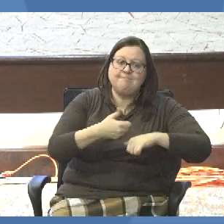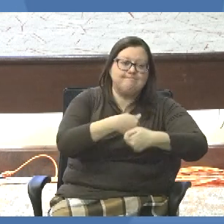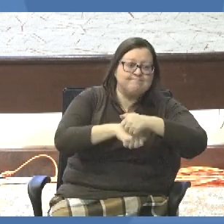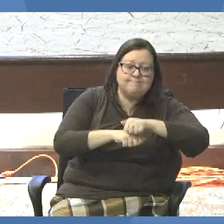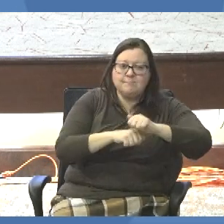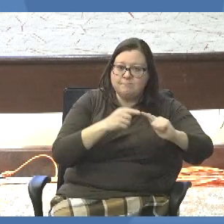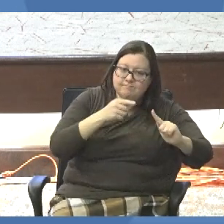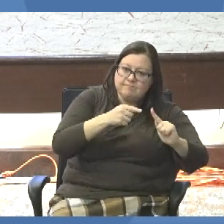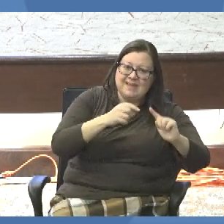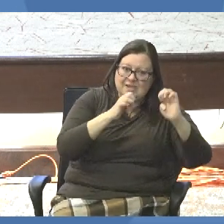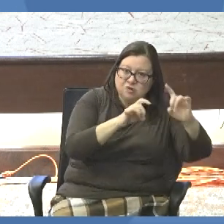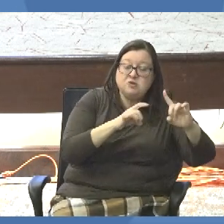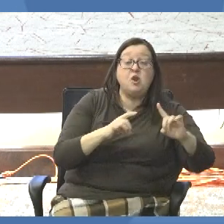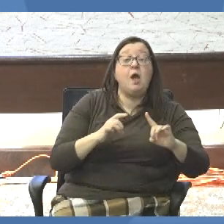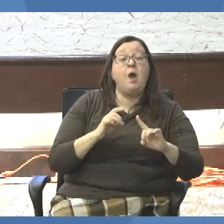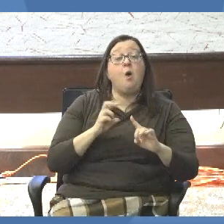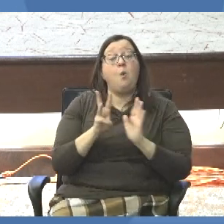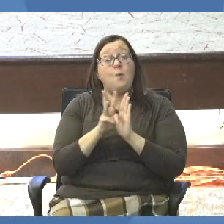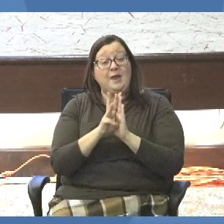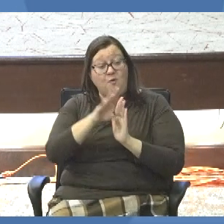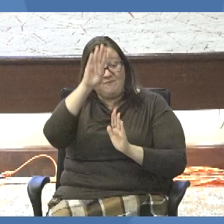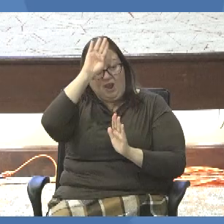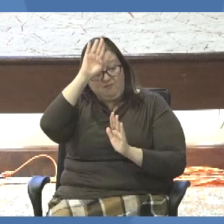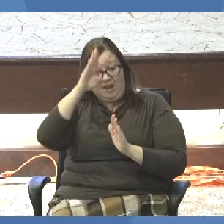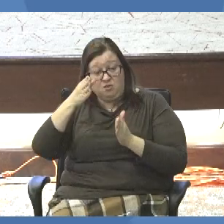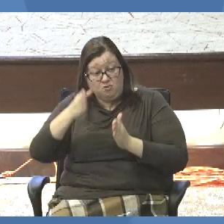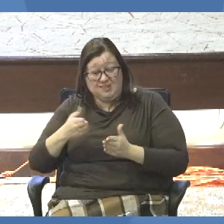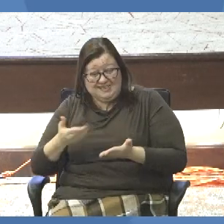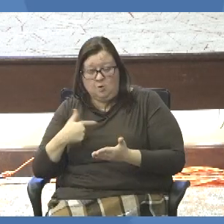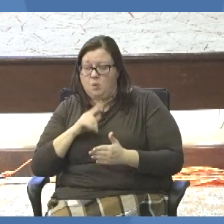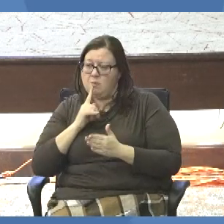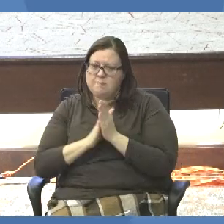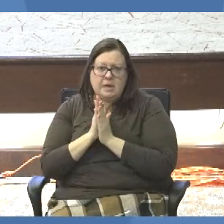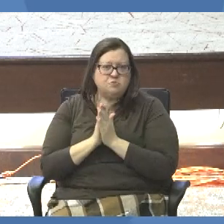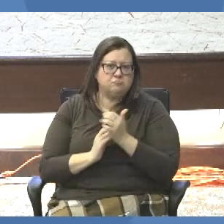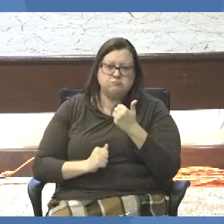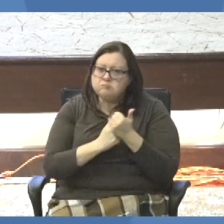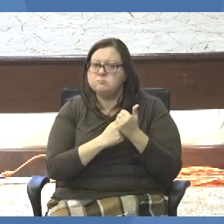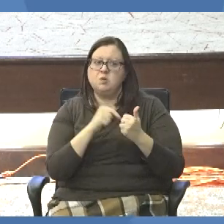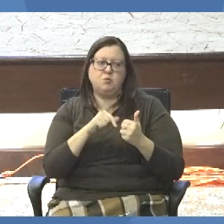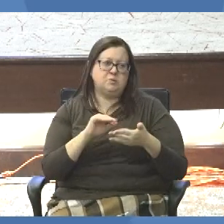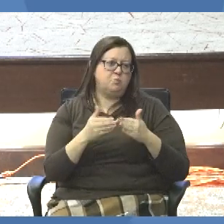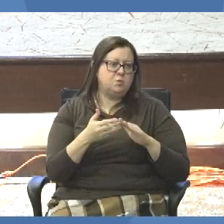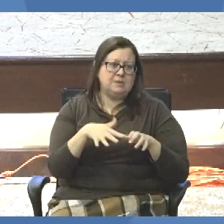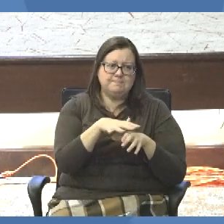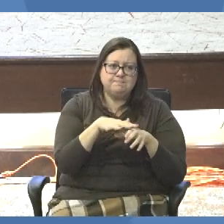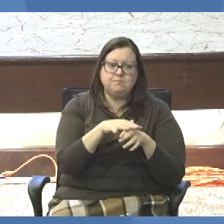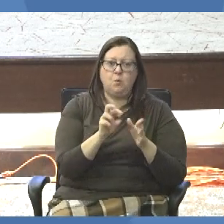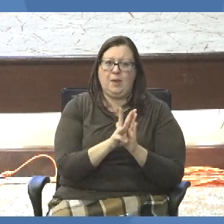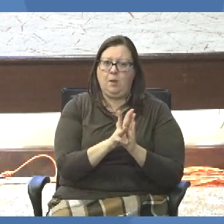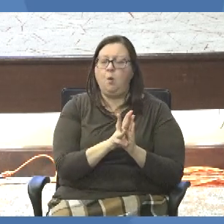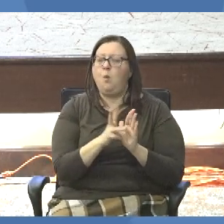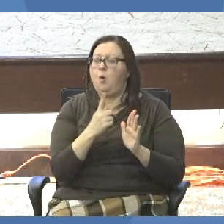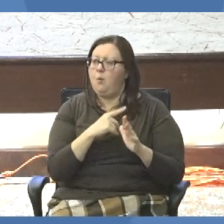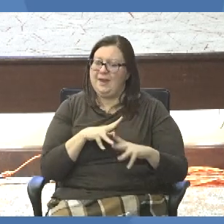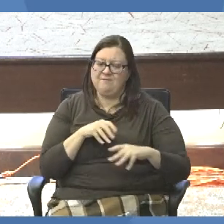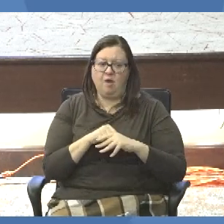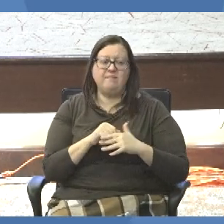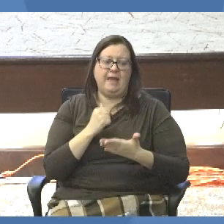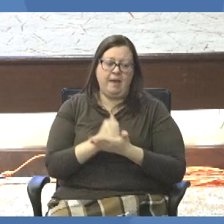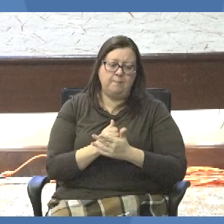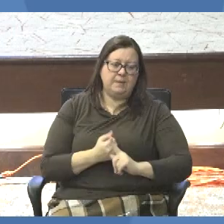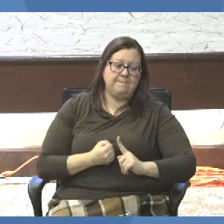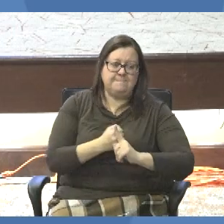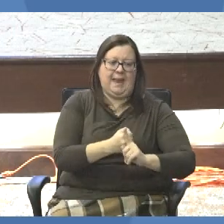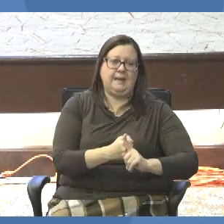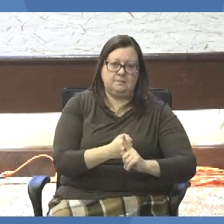are committed to this community, are passionate about it. You see it with the Holiday Lights truck. You see it in all the different events we participate in. And this is where we can make real impacts